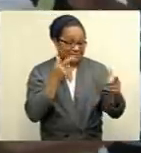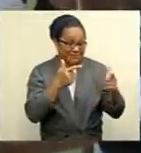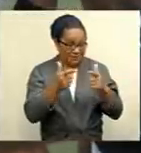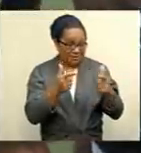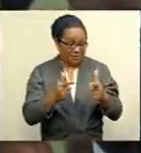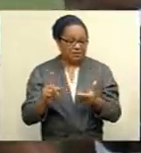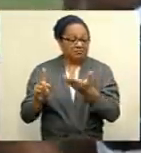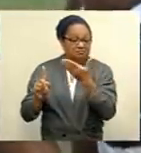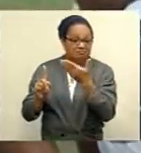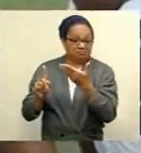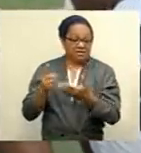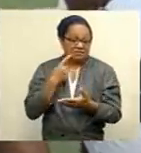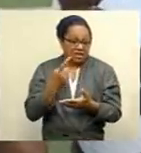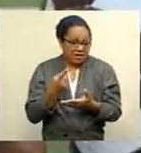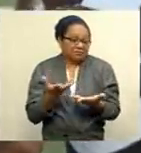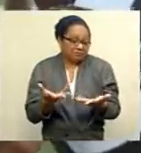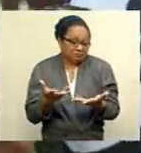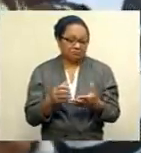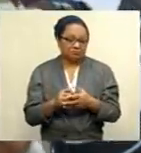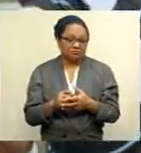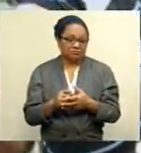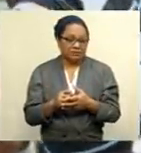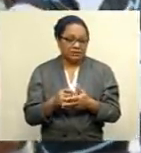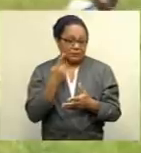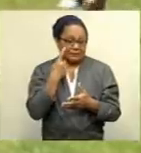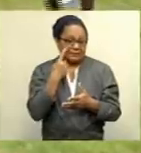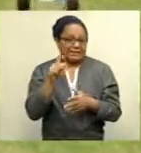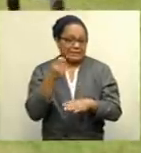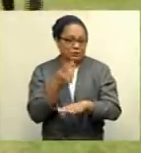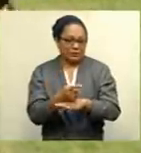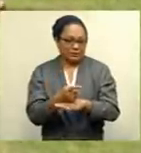open to the opportunity. It will depend next week.